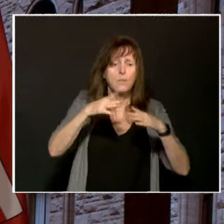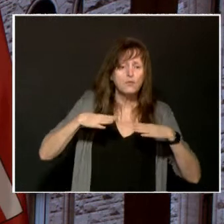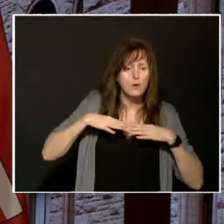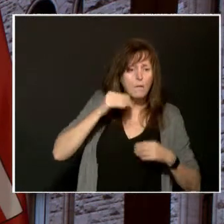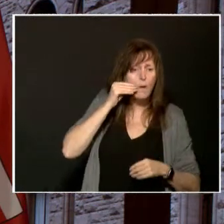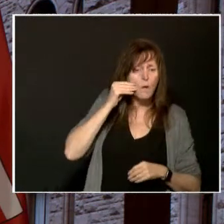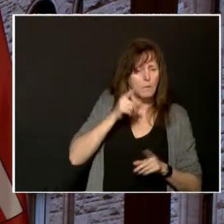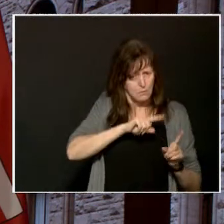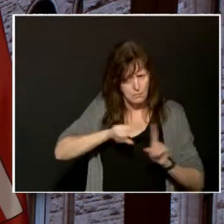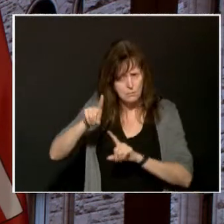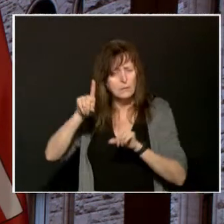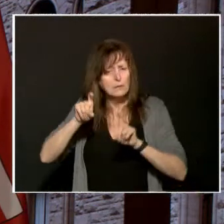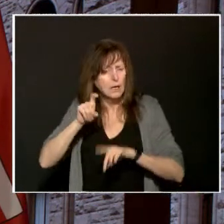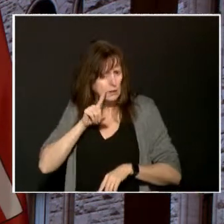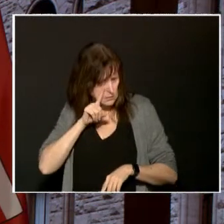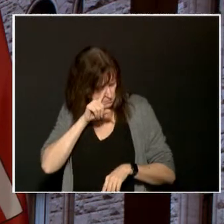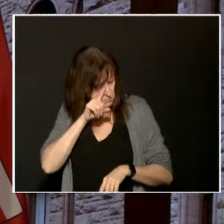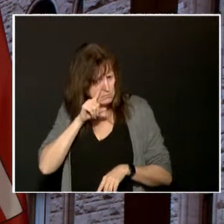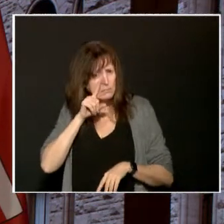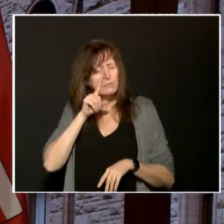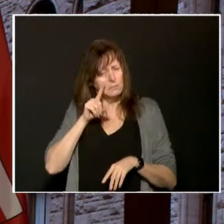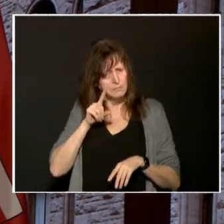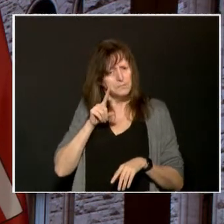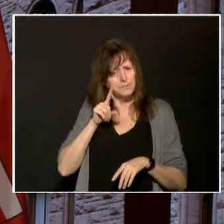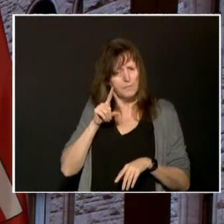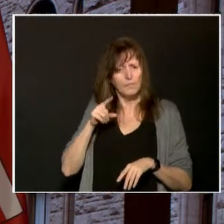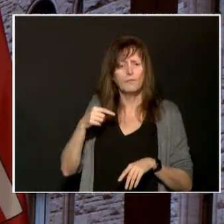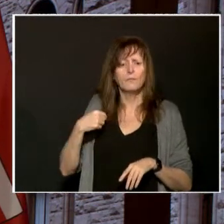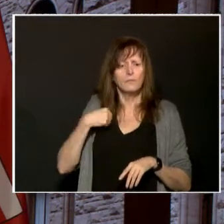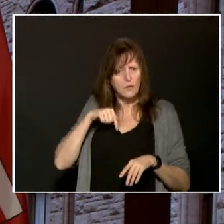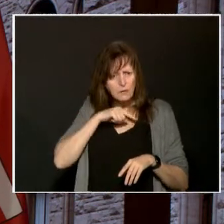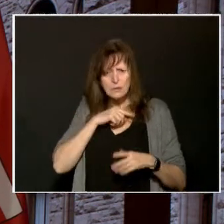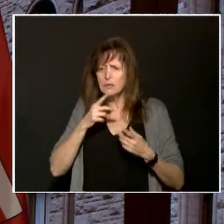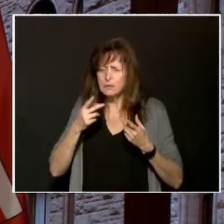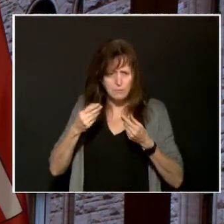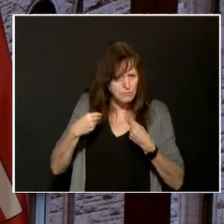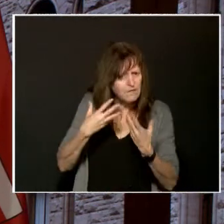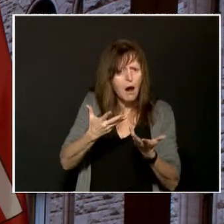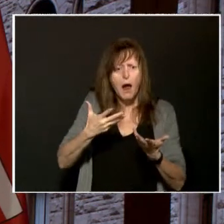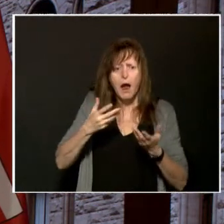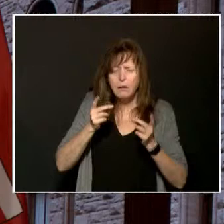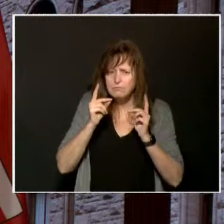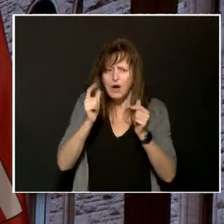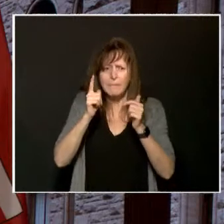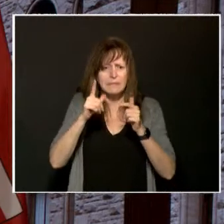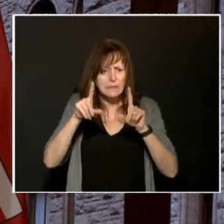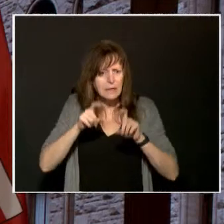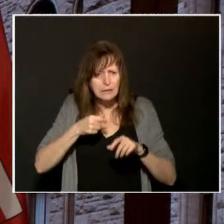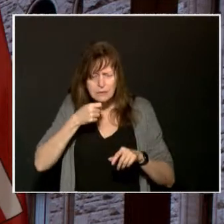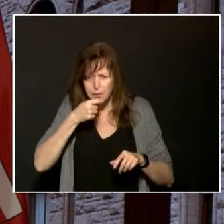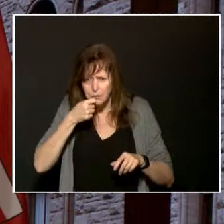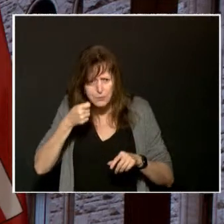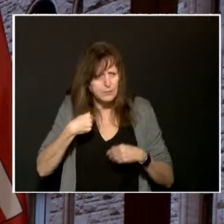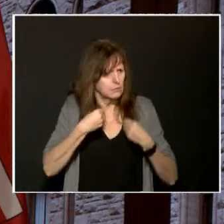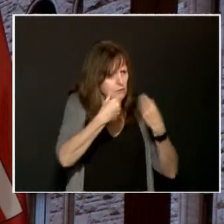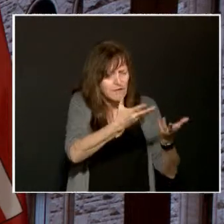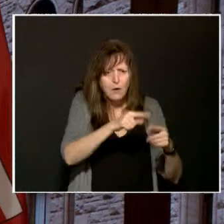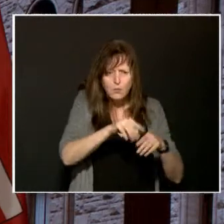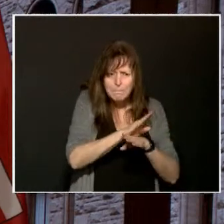know we're sending out rapid antigen testing to businesses. So there's certainly a lot of push for